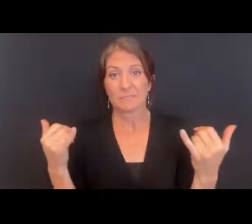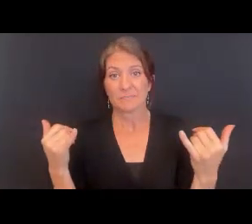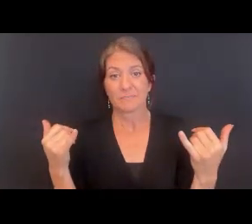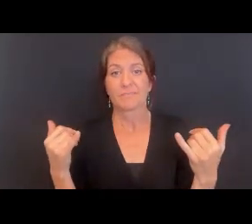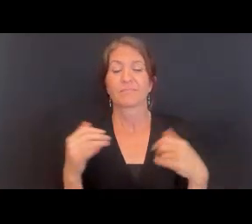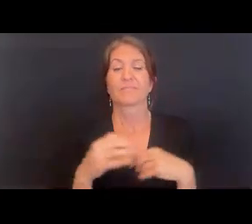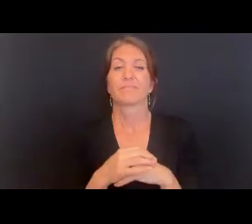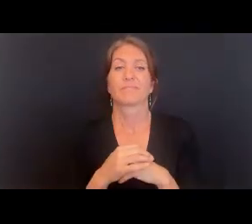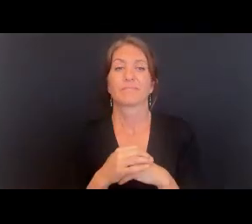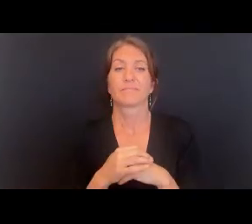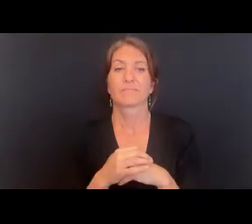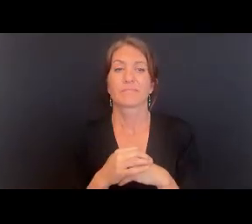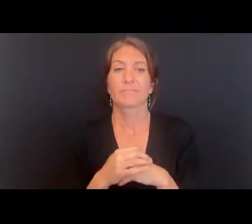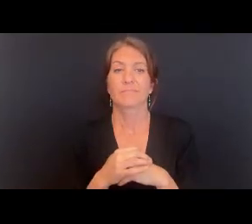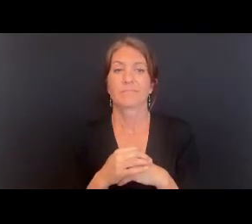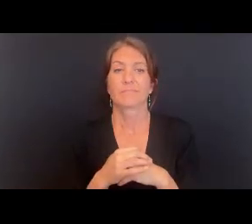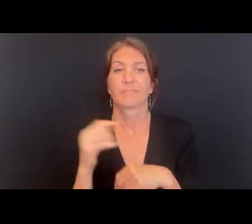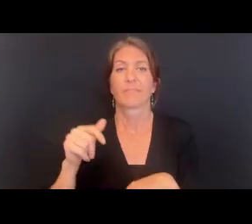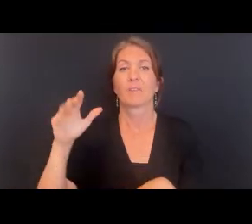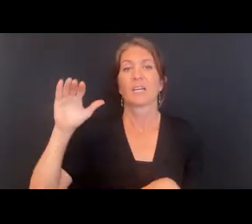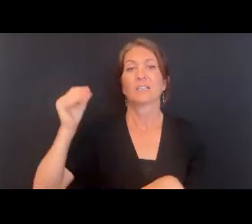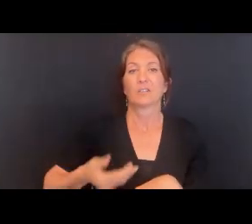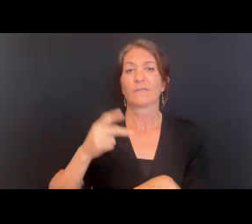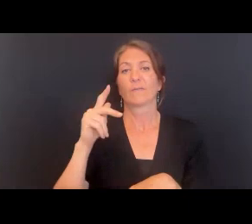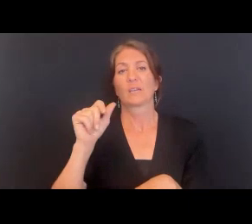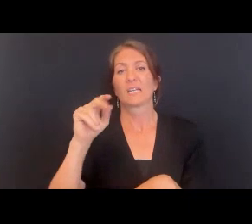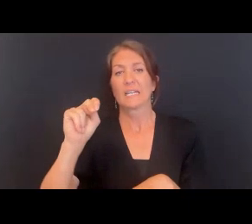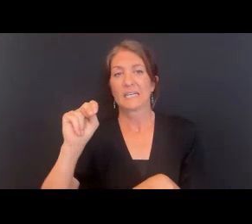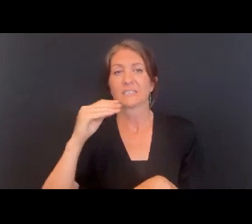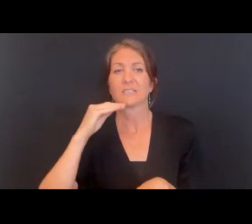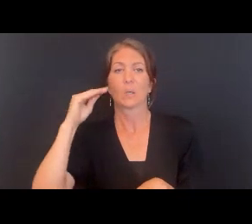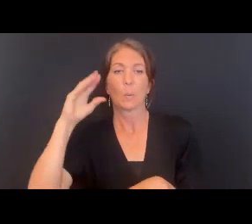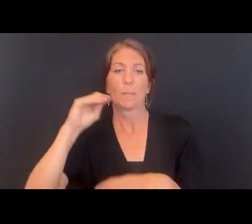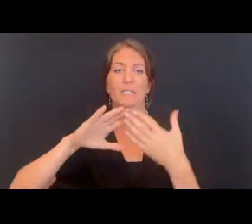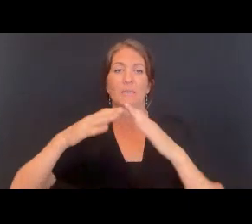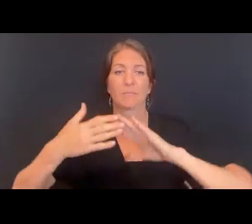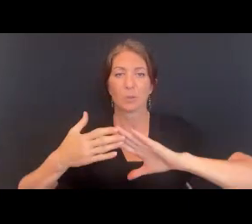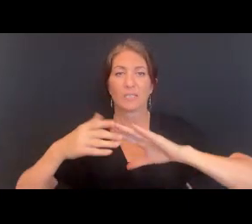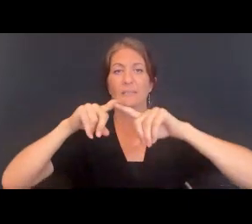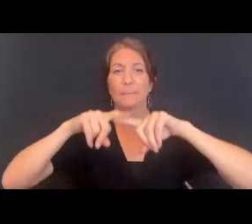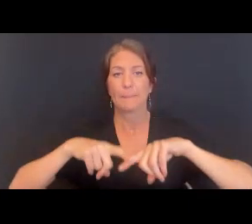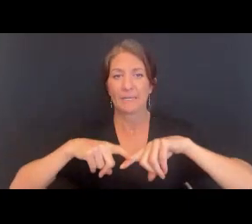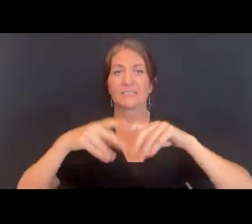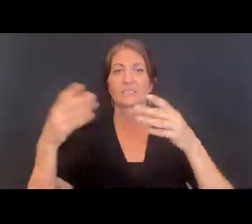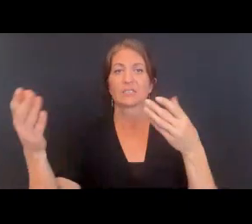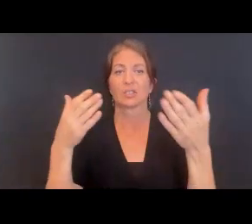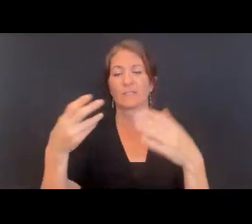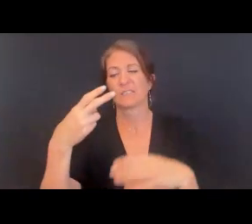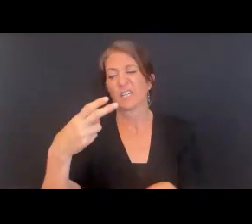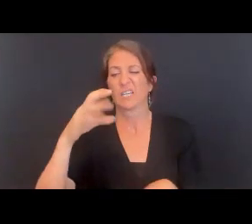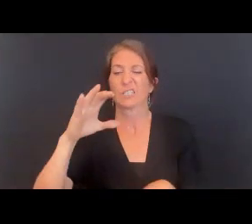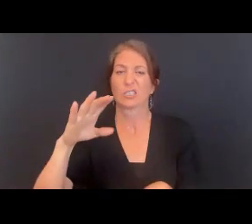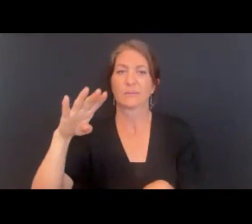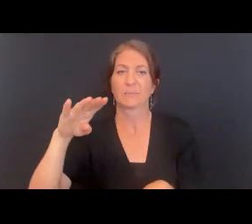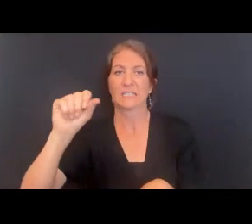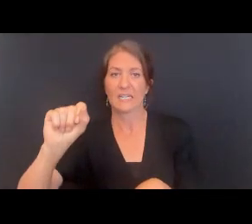introduction of the Kansas Home and Community-Based Supporting Organization, ADRC, Assessing Organization,